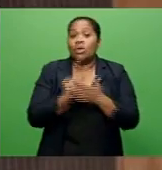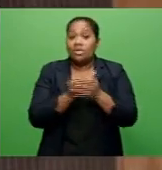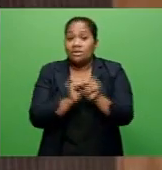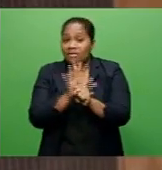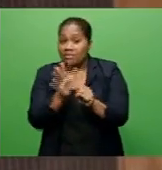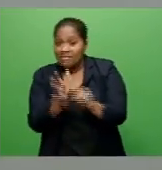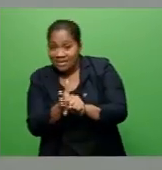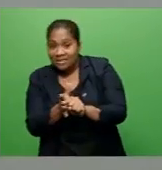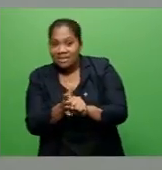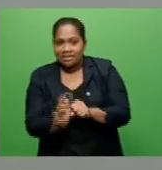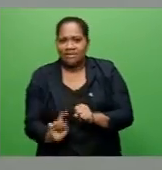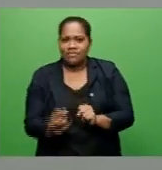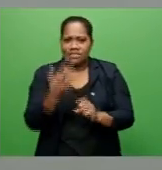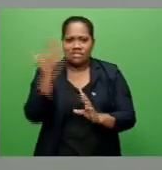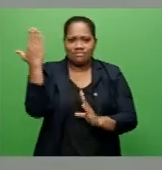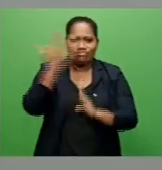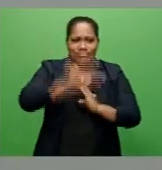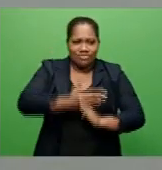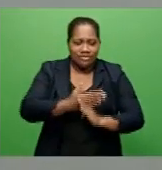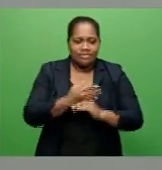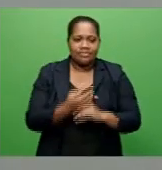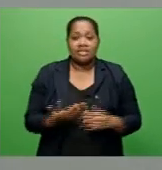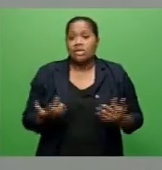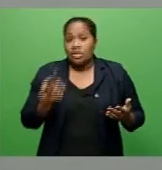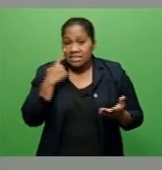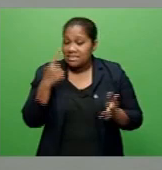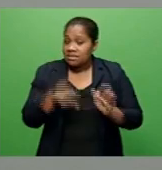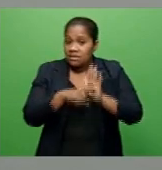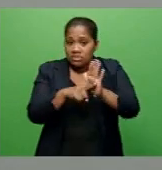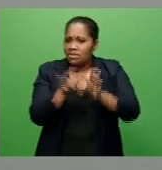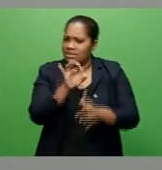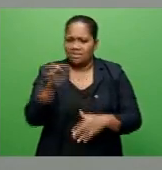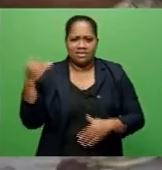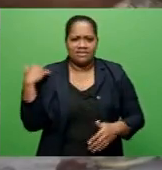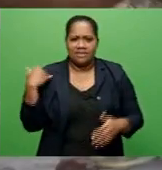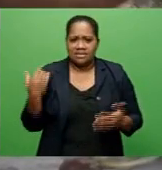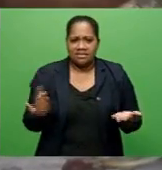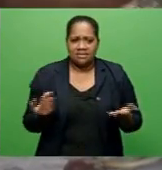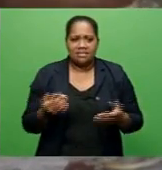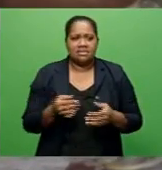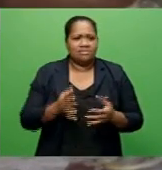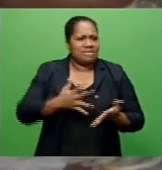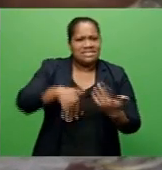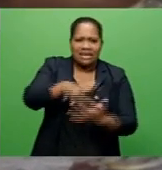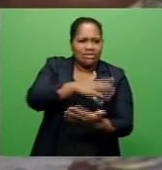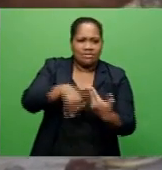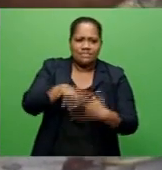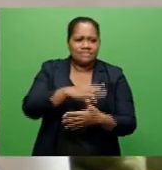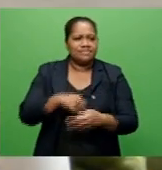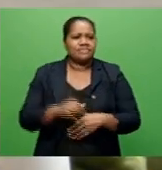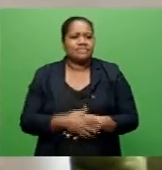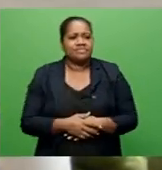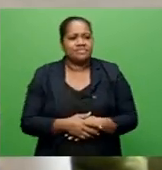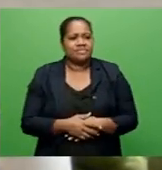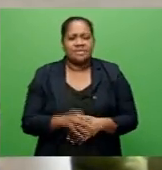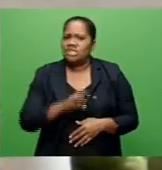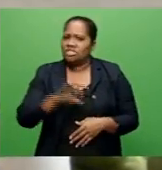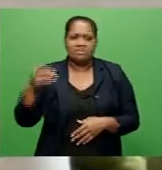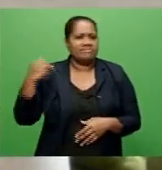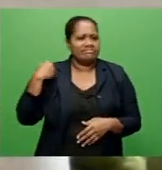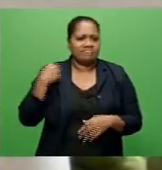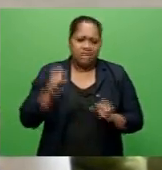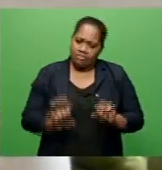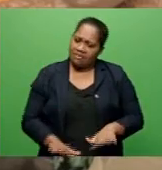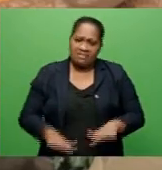the first lockdown. See, Lautoka is not affected. It's not affected by cyclone, and it's not affected by